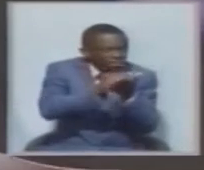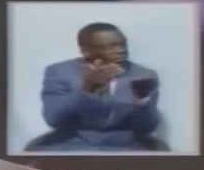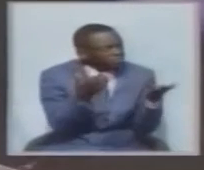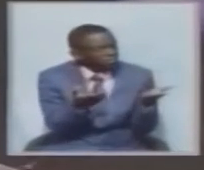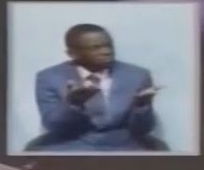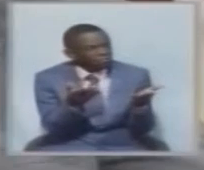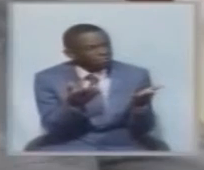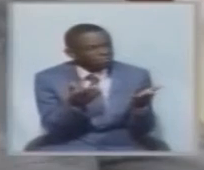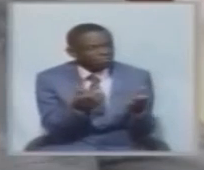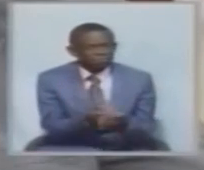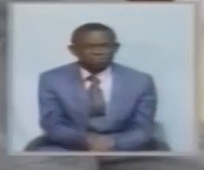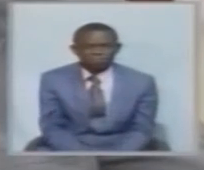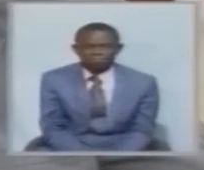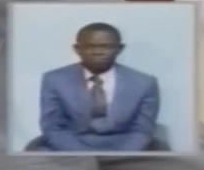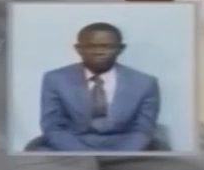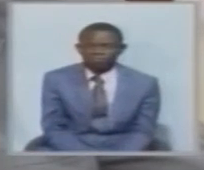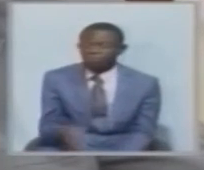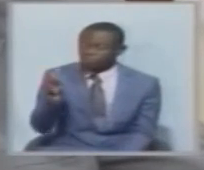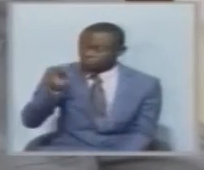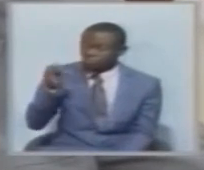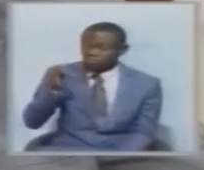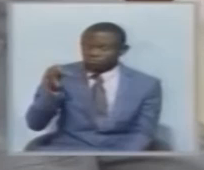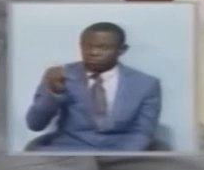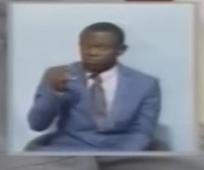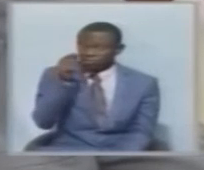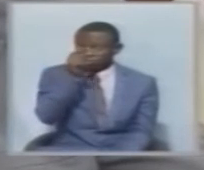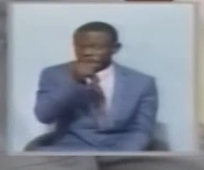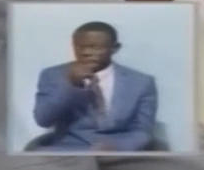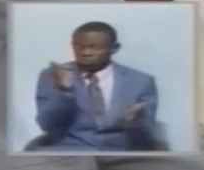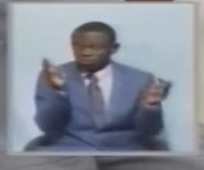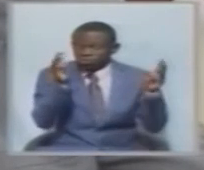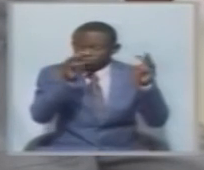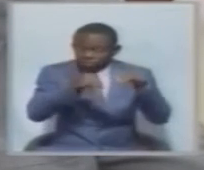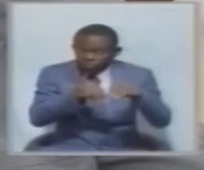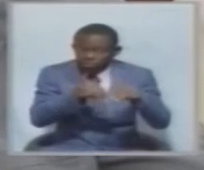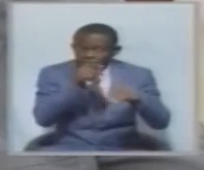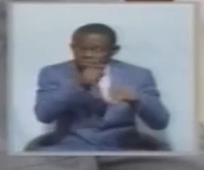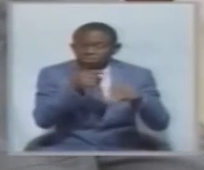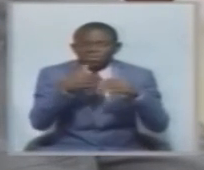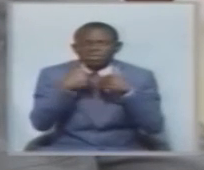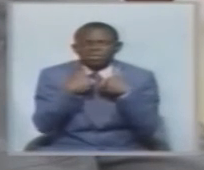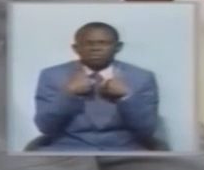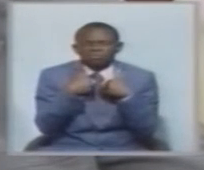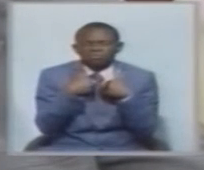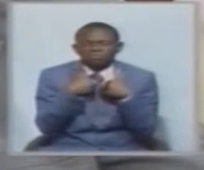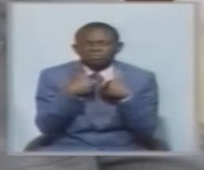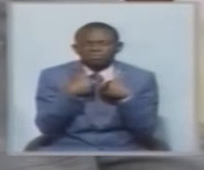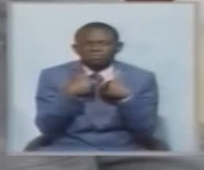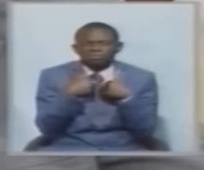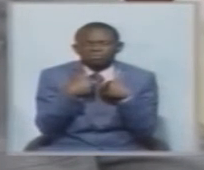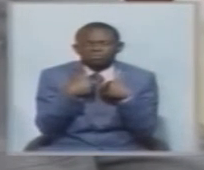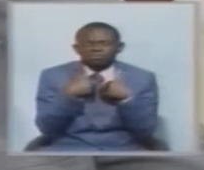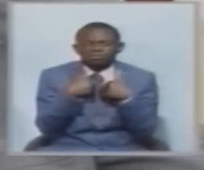spending. Yes, Grevazio, we have a dome, first of all, where the opening ceremony is going to